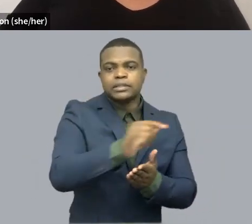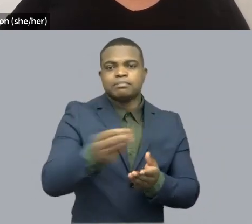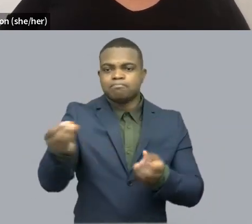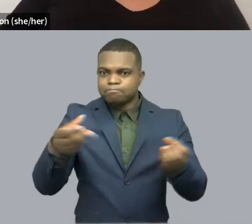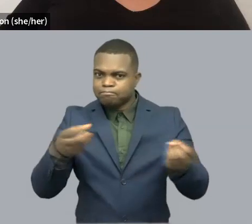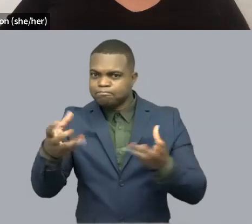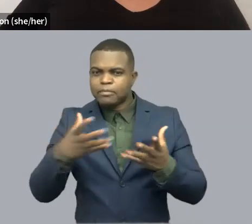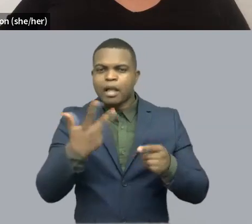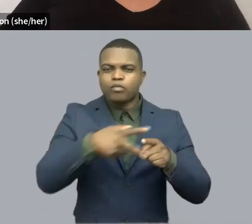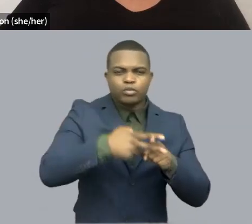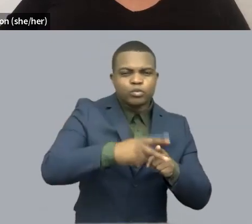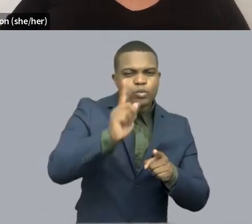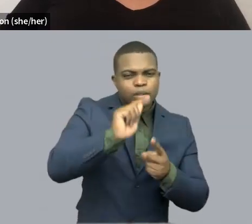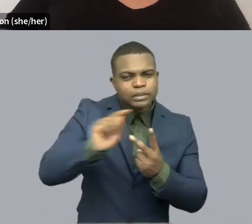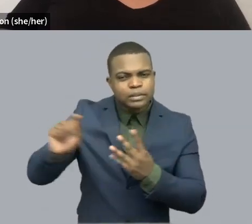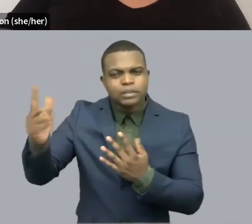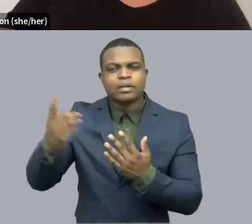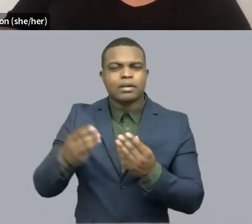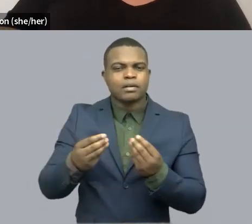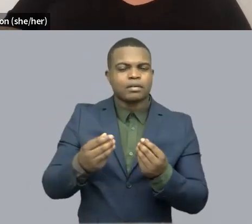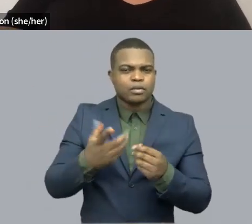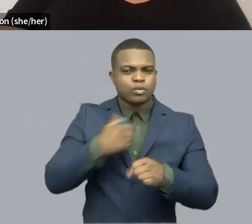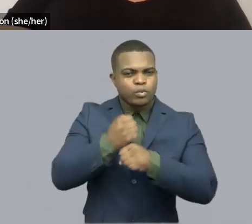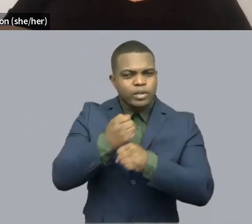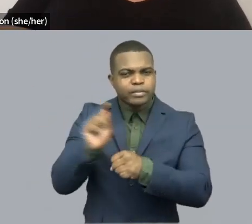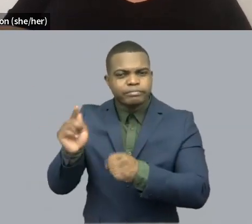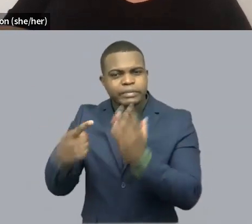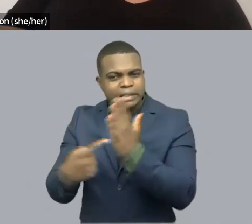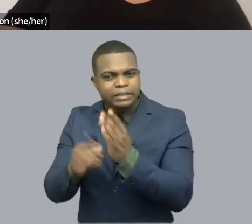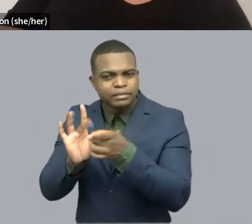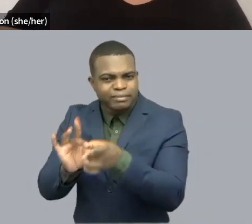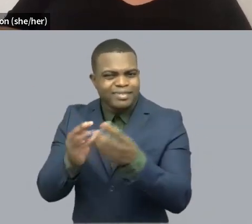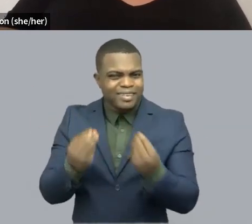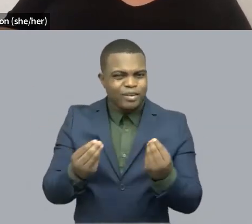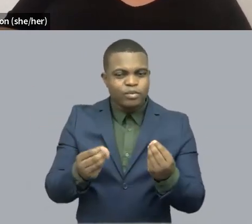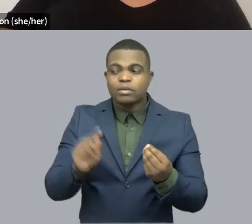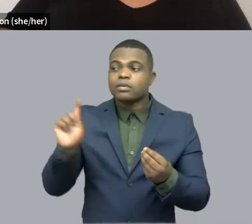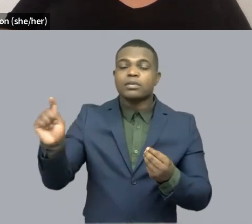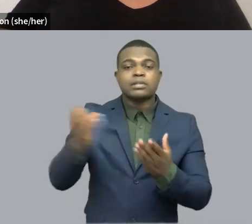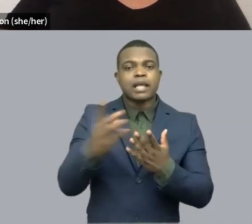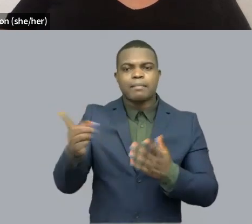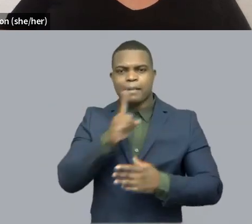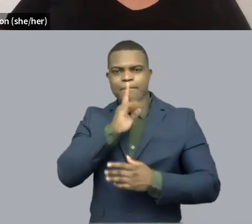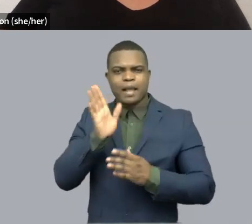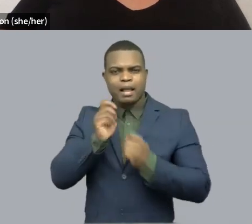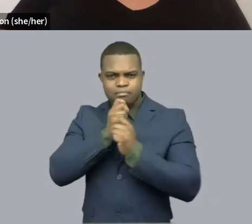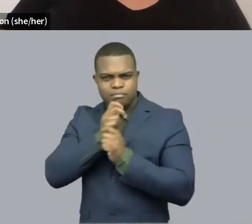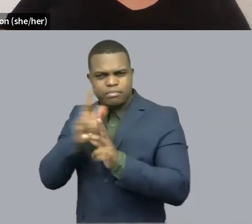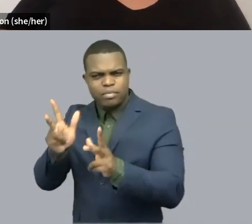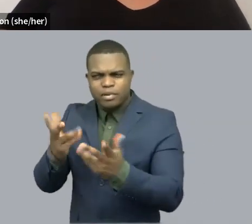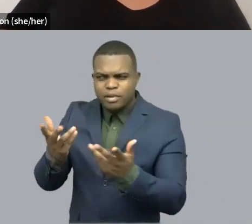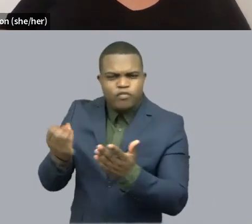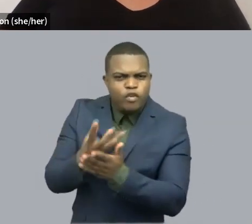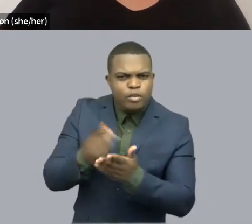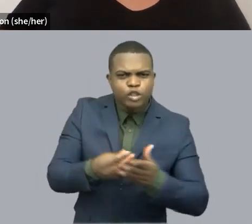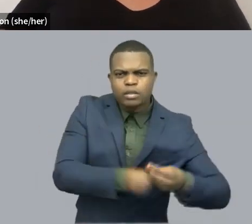with us on what is happening on the inside. Timnit Gebru set a phenomenal precedent when she left Google. And there are